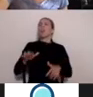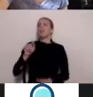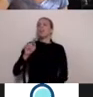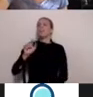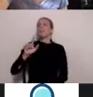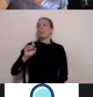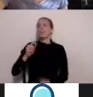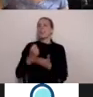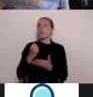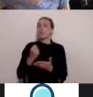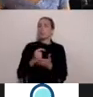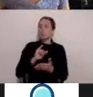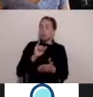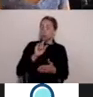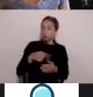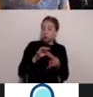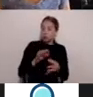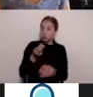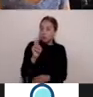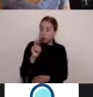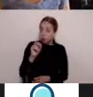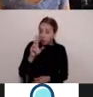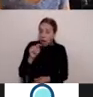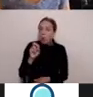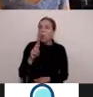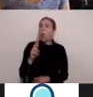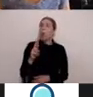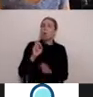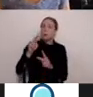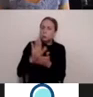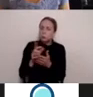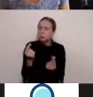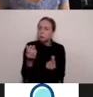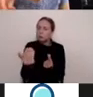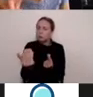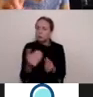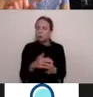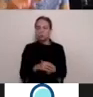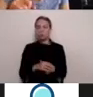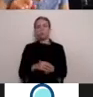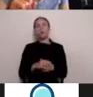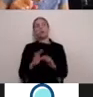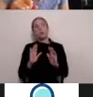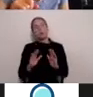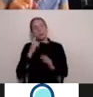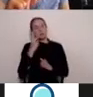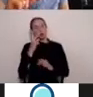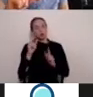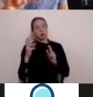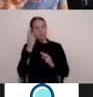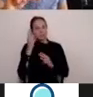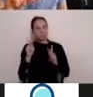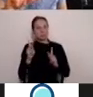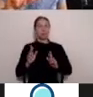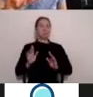school is out? Yeah, thank you again. This is Candace. I think it was twofold. I think one immediate barrier